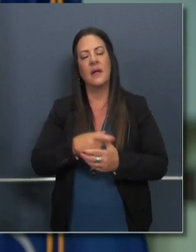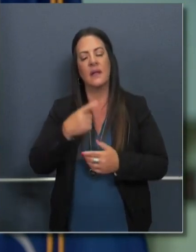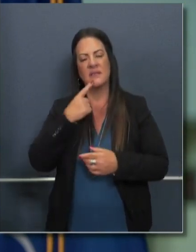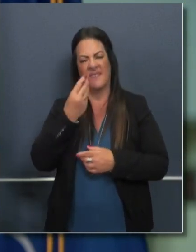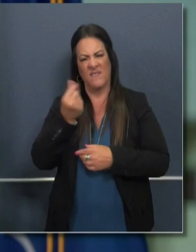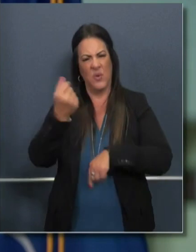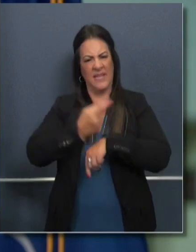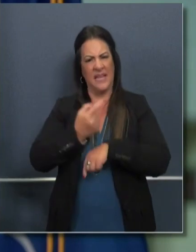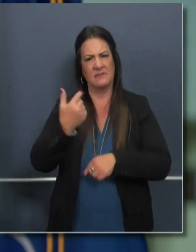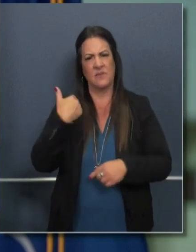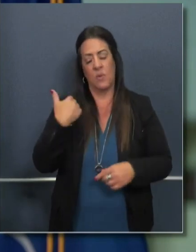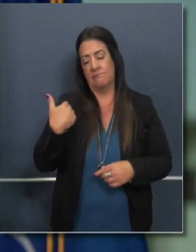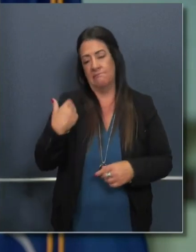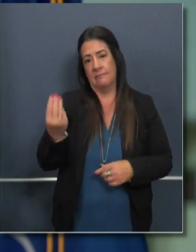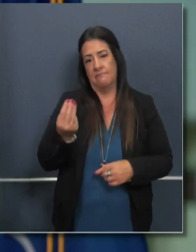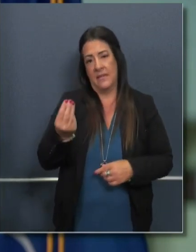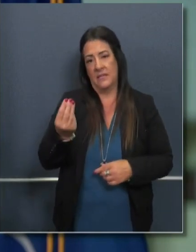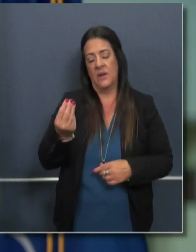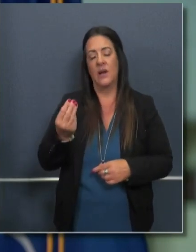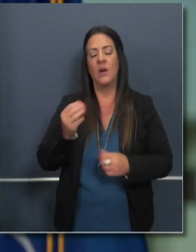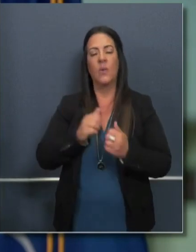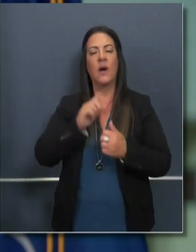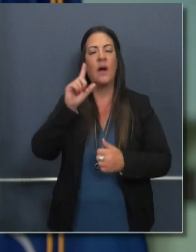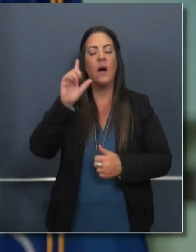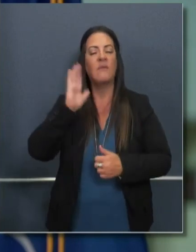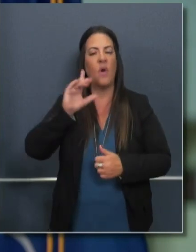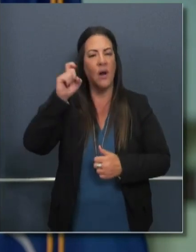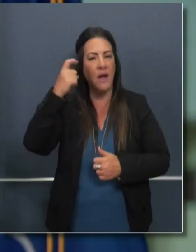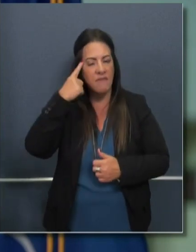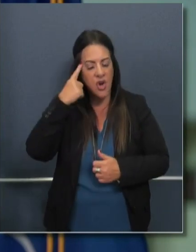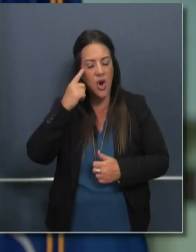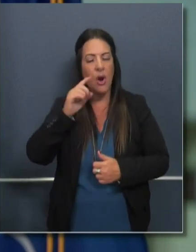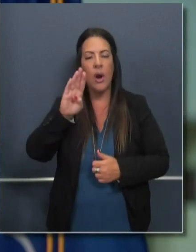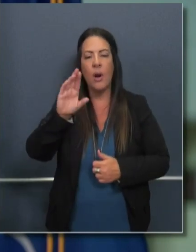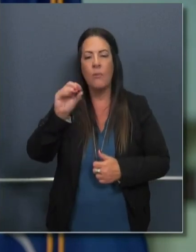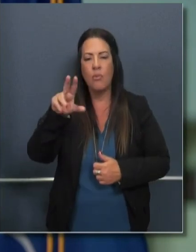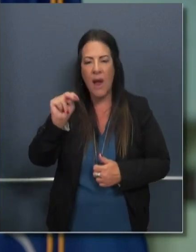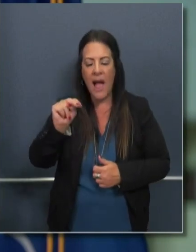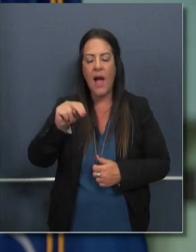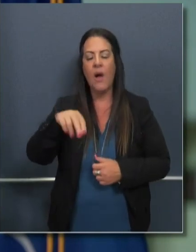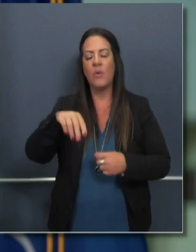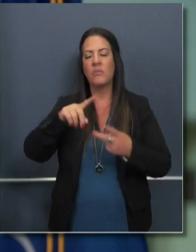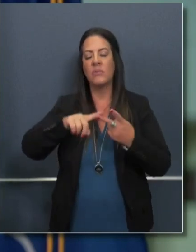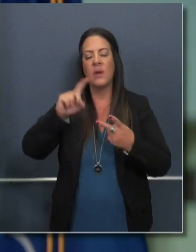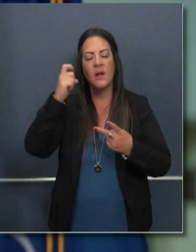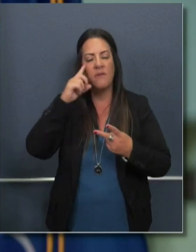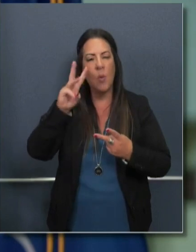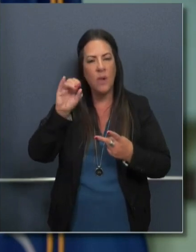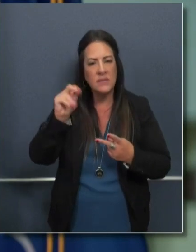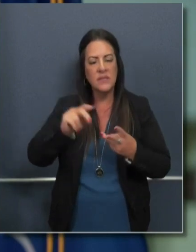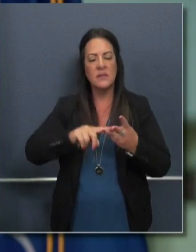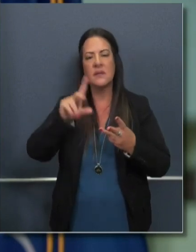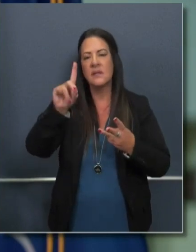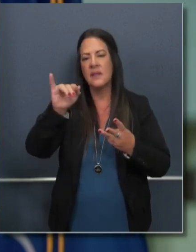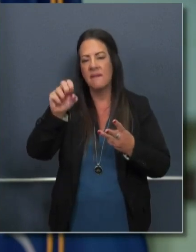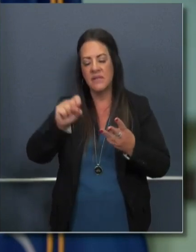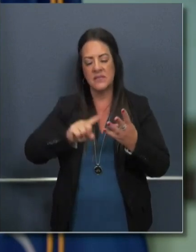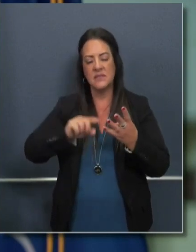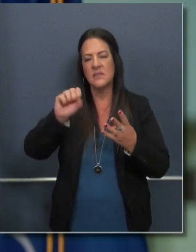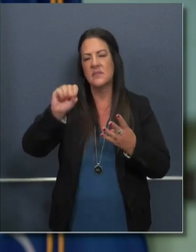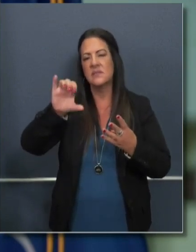days ago on Monday with Governor Schwarzenegger, Governor Brown, Governor Wilson, and Governor Davis, where